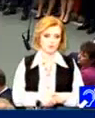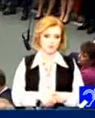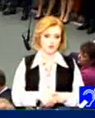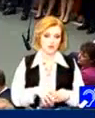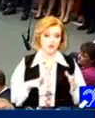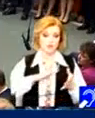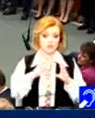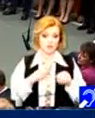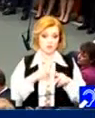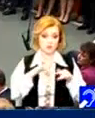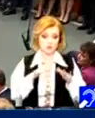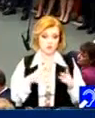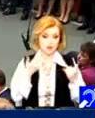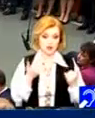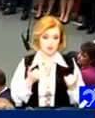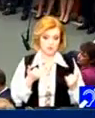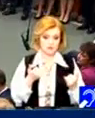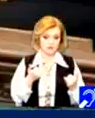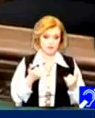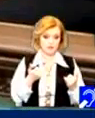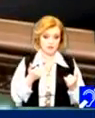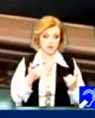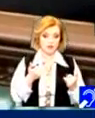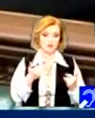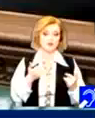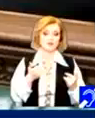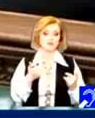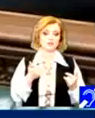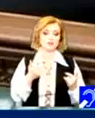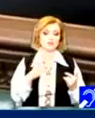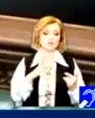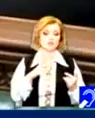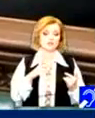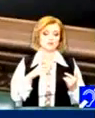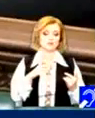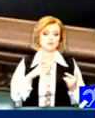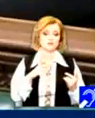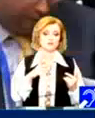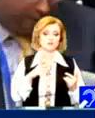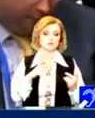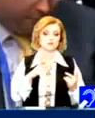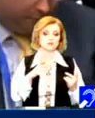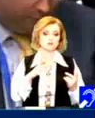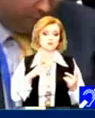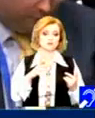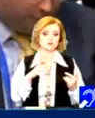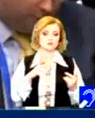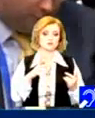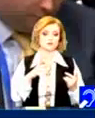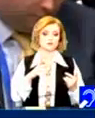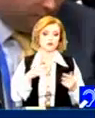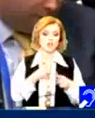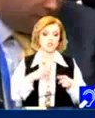today strengthens our view that the deal the government has negotiated is the best option. This government, this